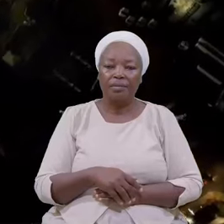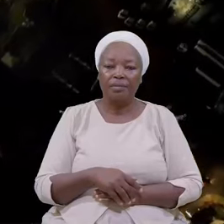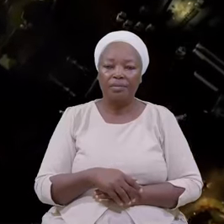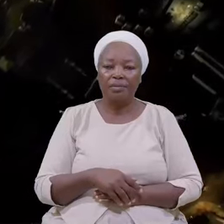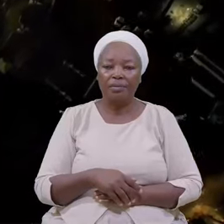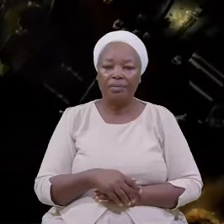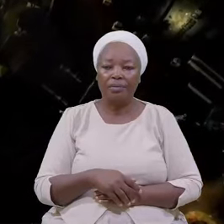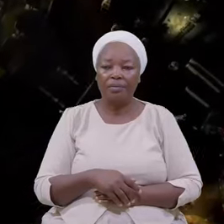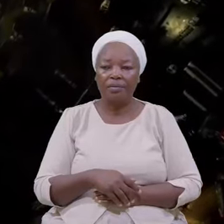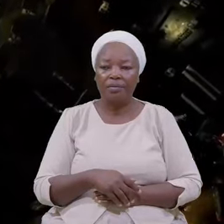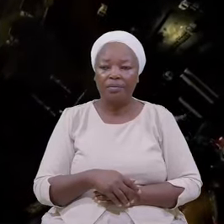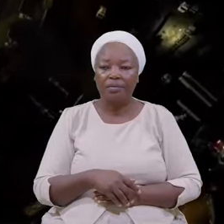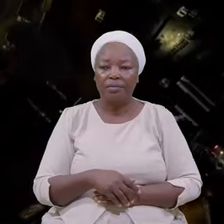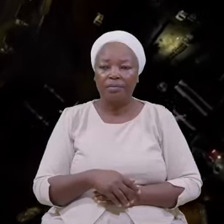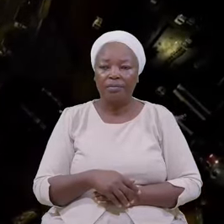salvation.